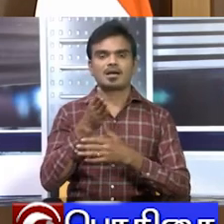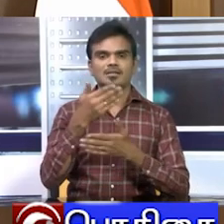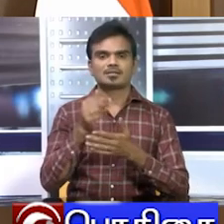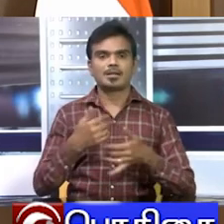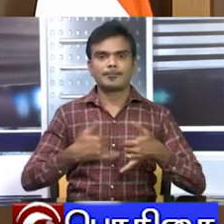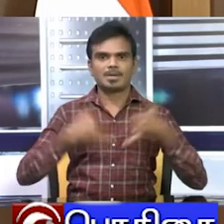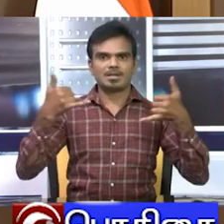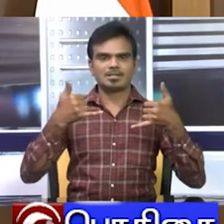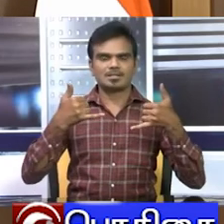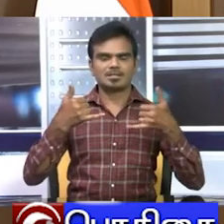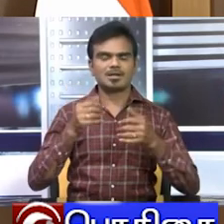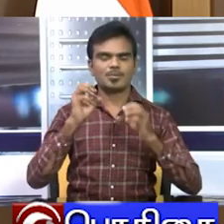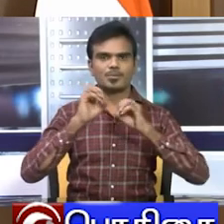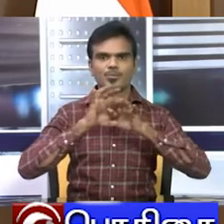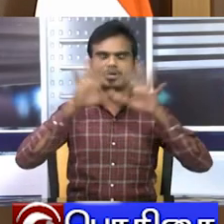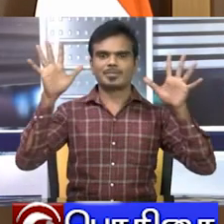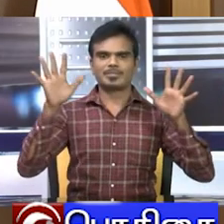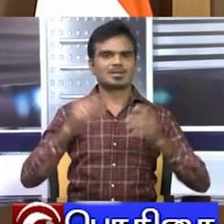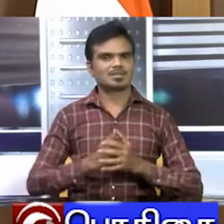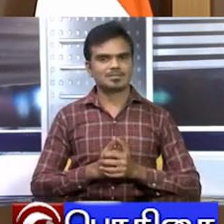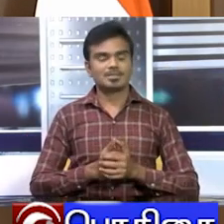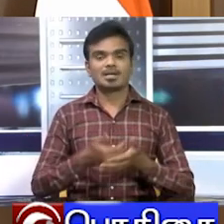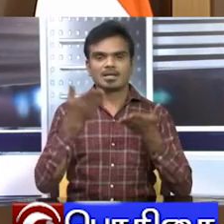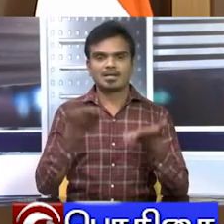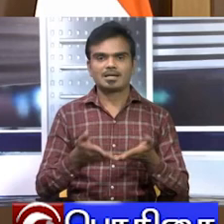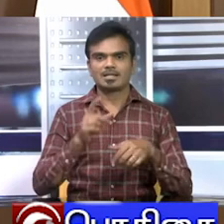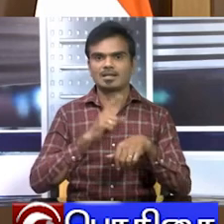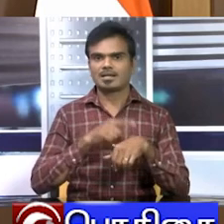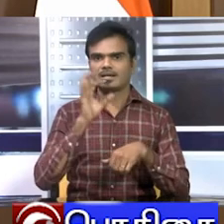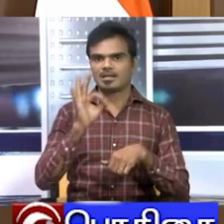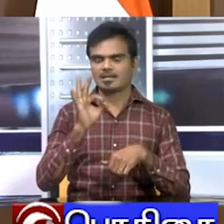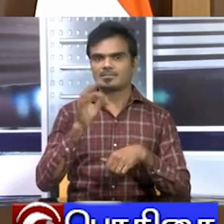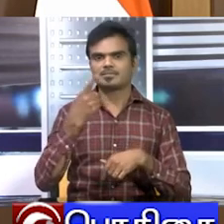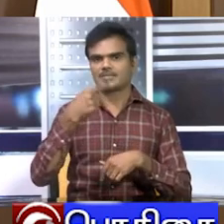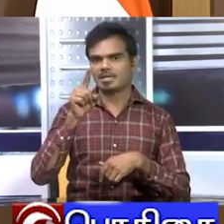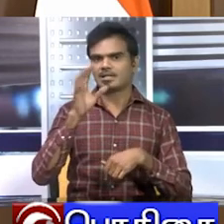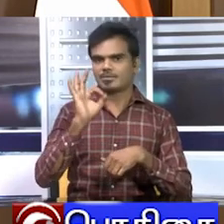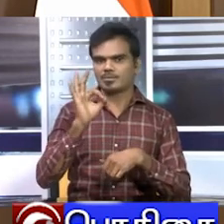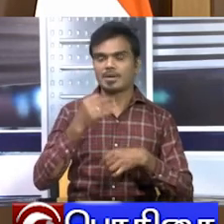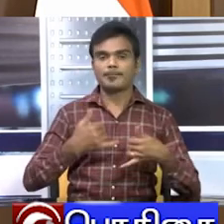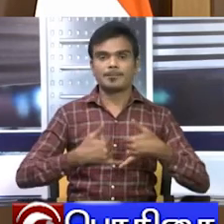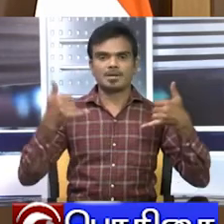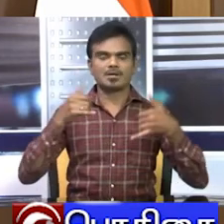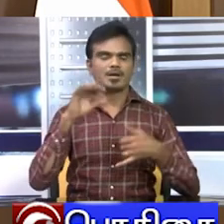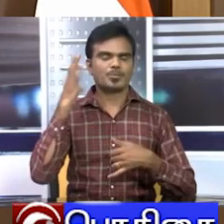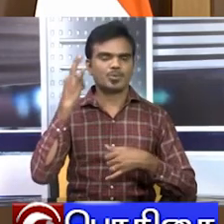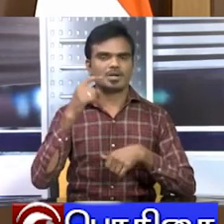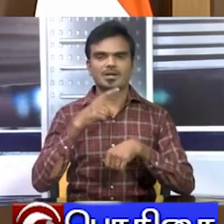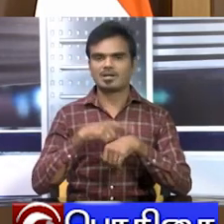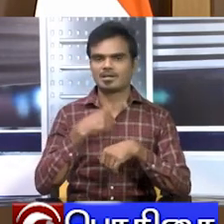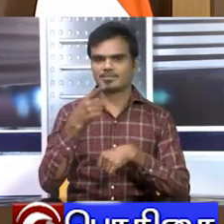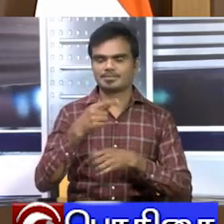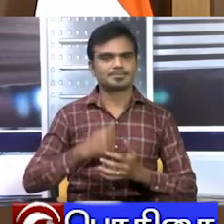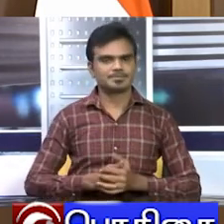Bharatathai ulimai maakungal Idu eneram shariyana neram Bharatathin punnana neram